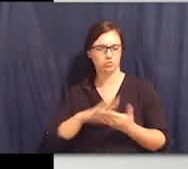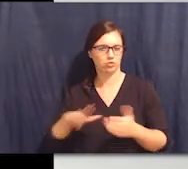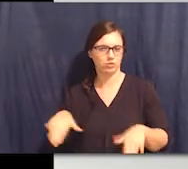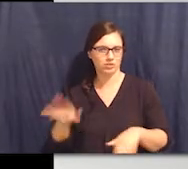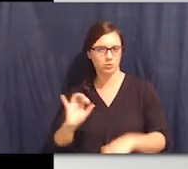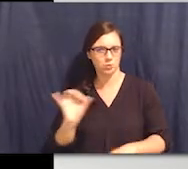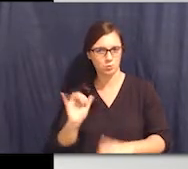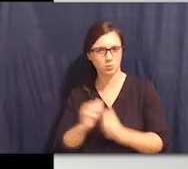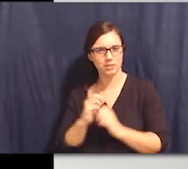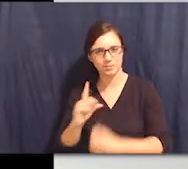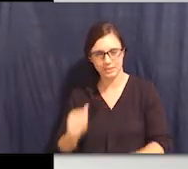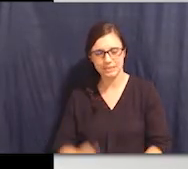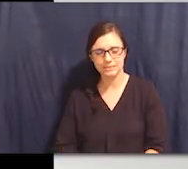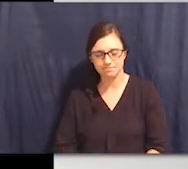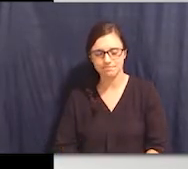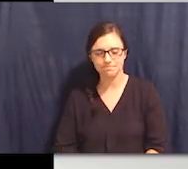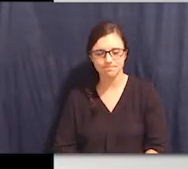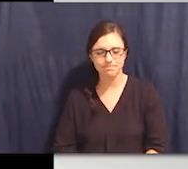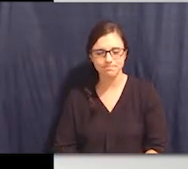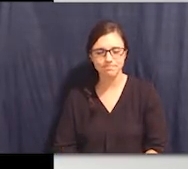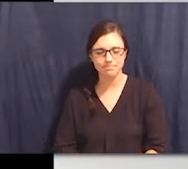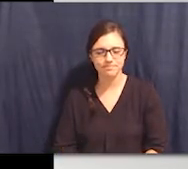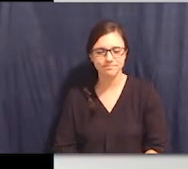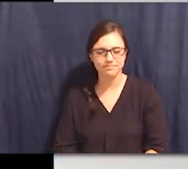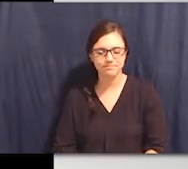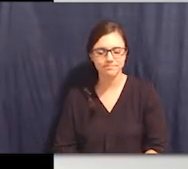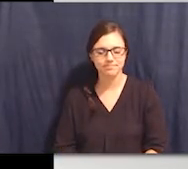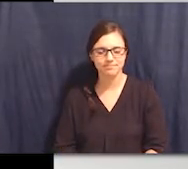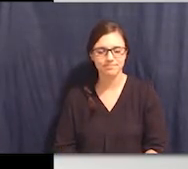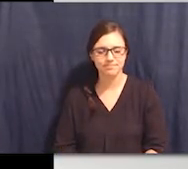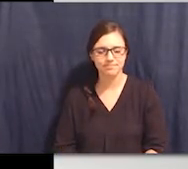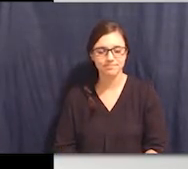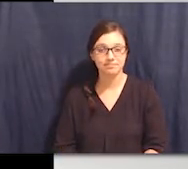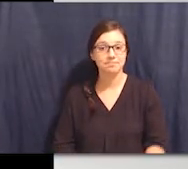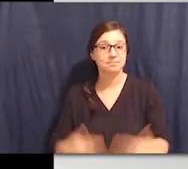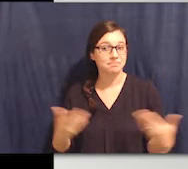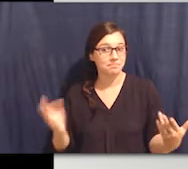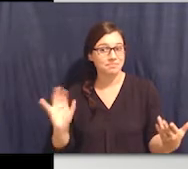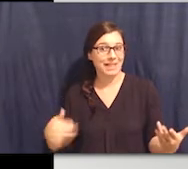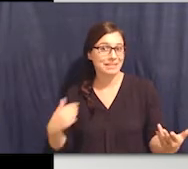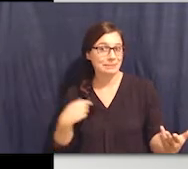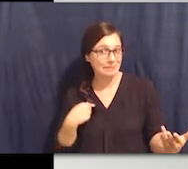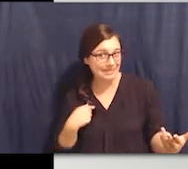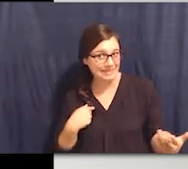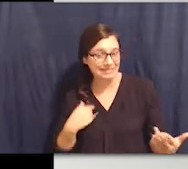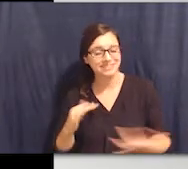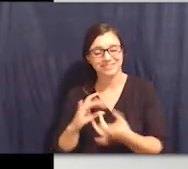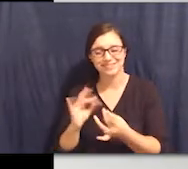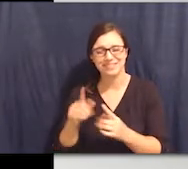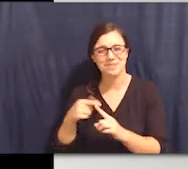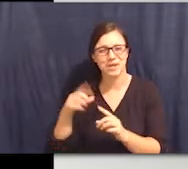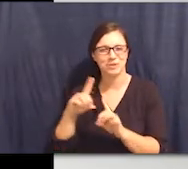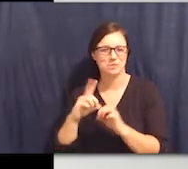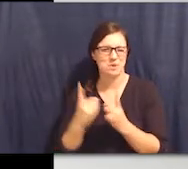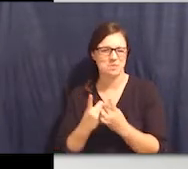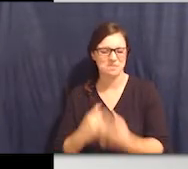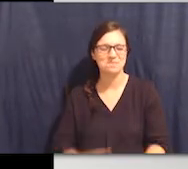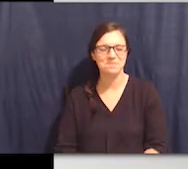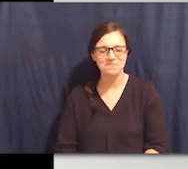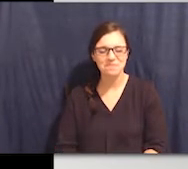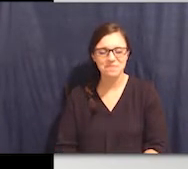children with disabilities. So that's me. Let's talk a little bit about the department.